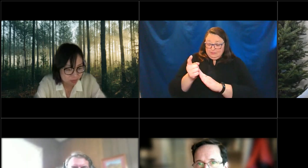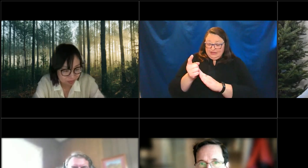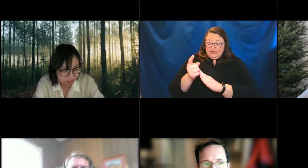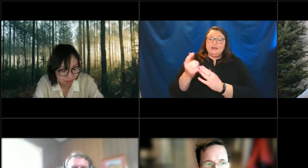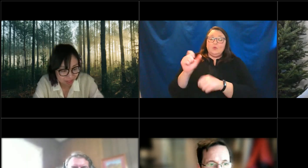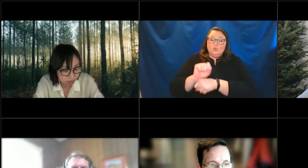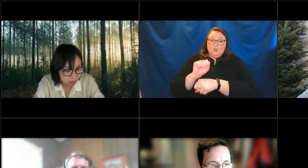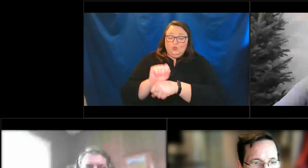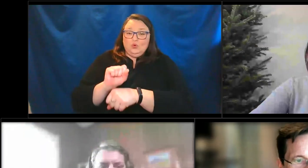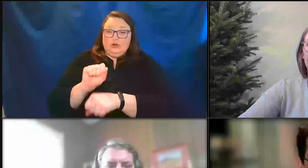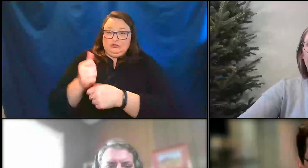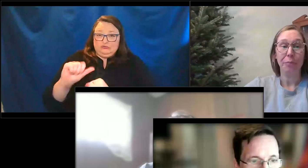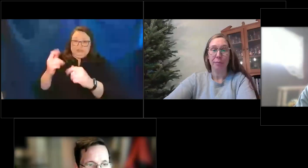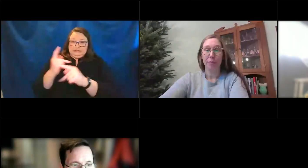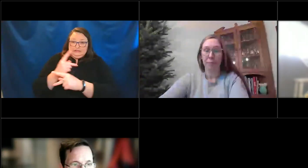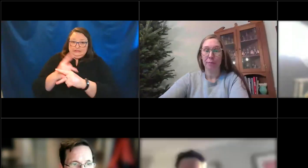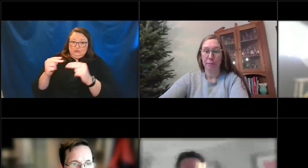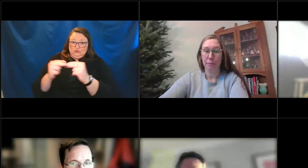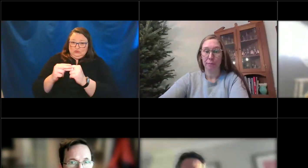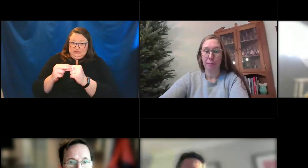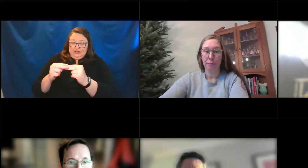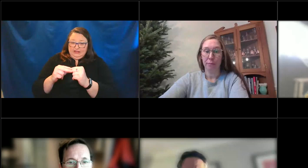away in the meanwhile.